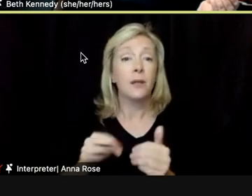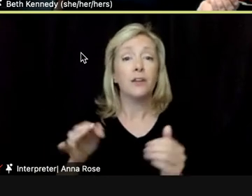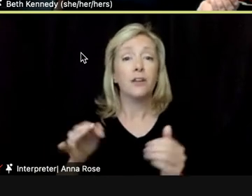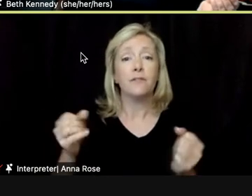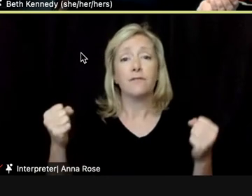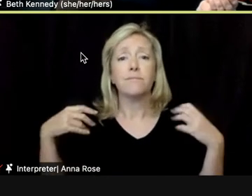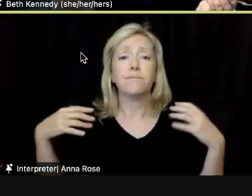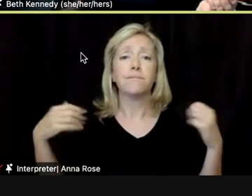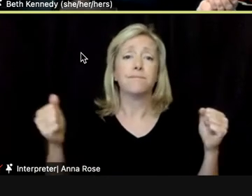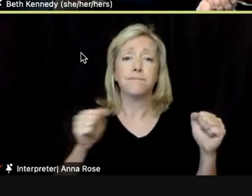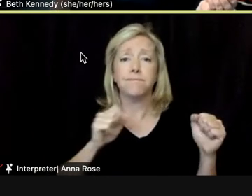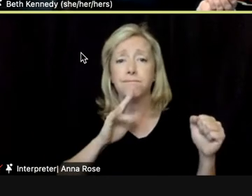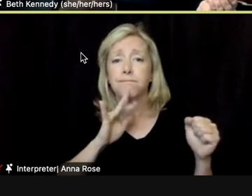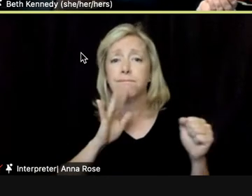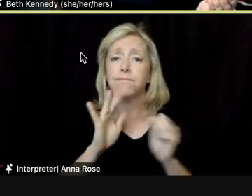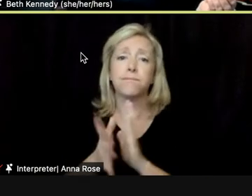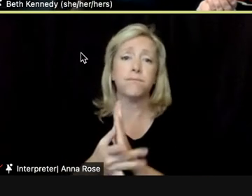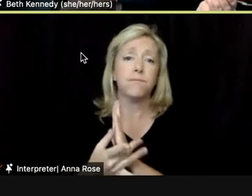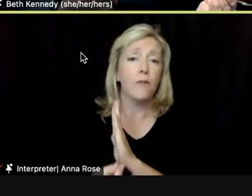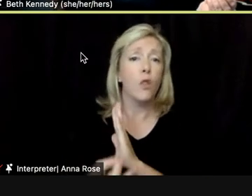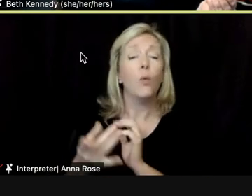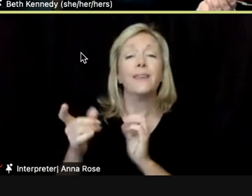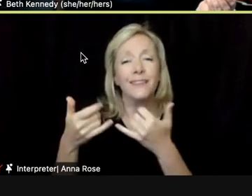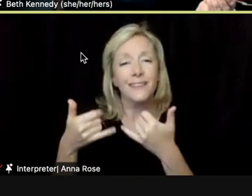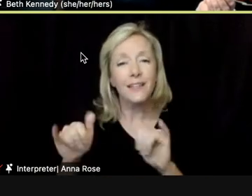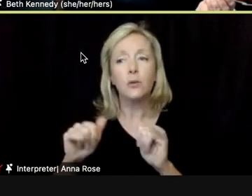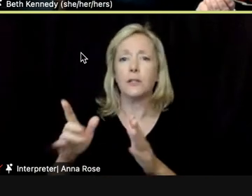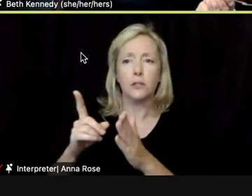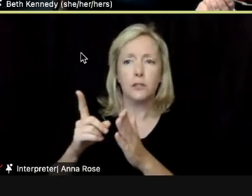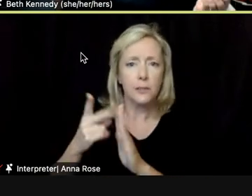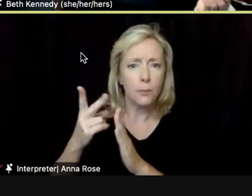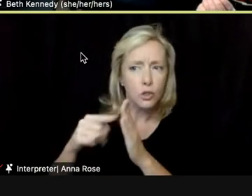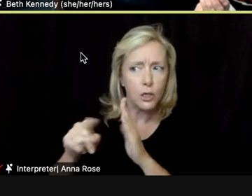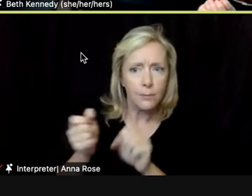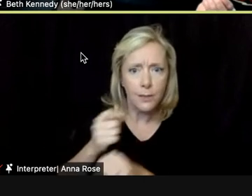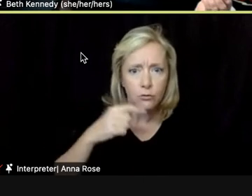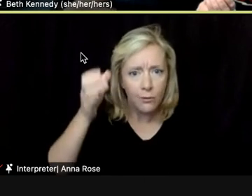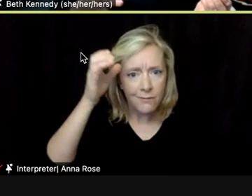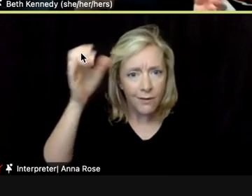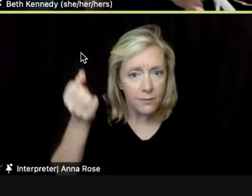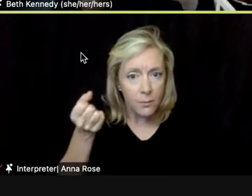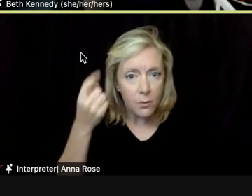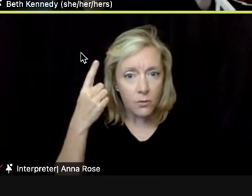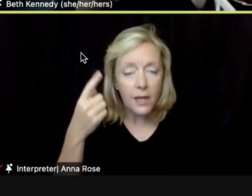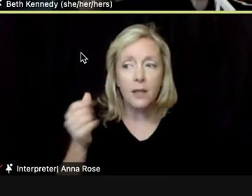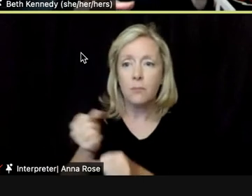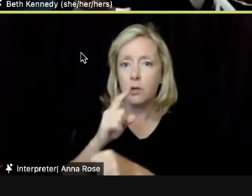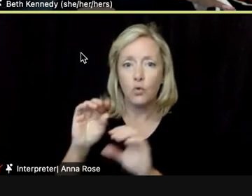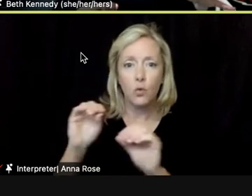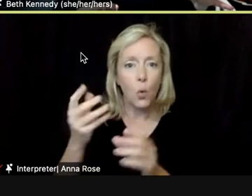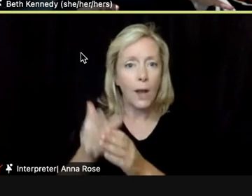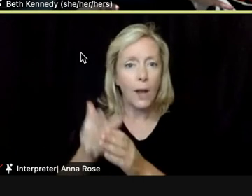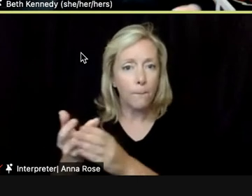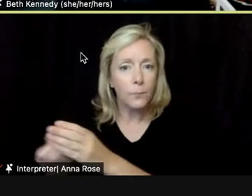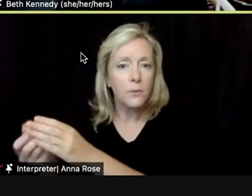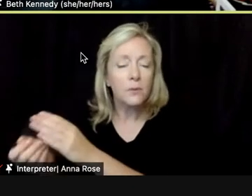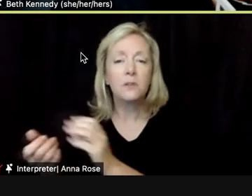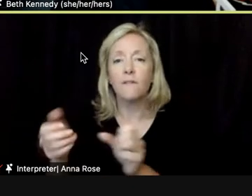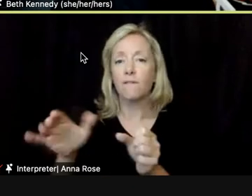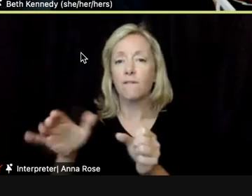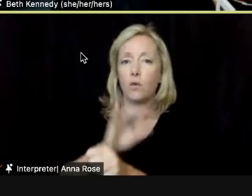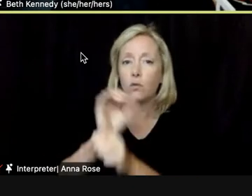users. We have to constantly do concept checks to make sure that they're okay and they don't have that Swiss cheese effect.